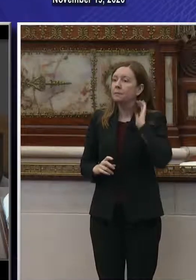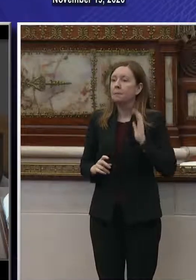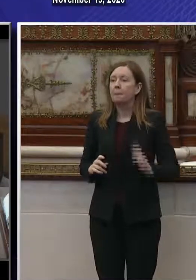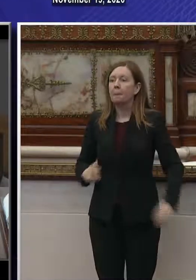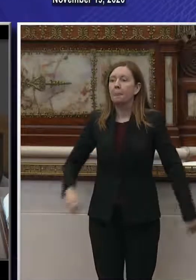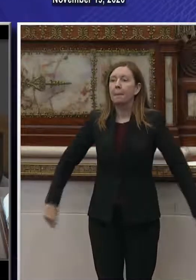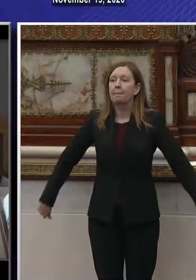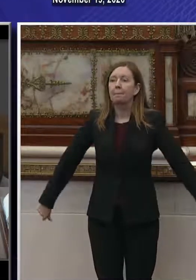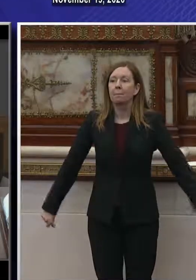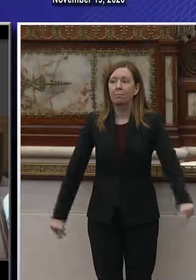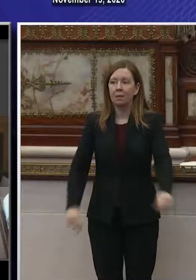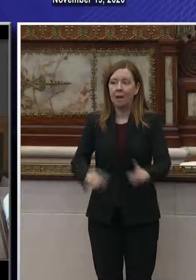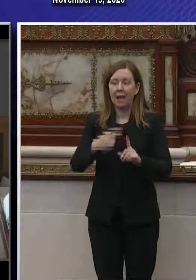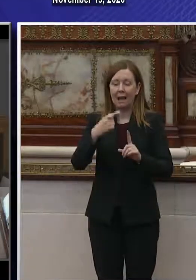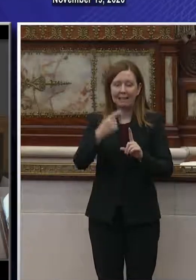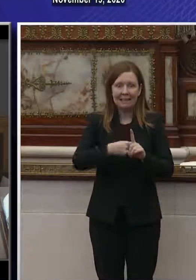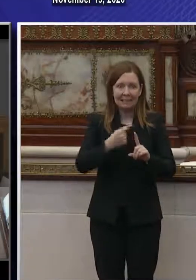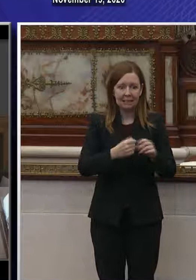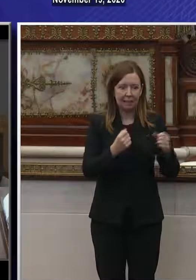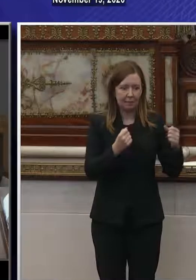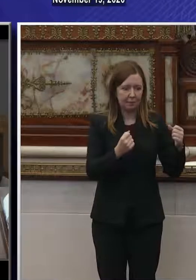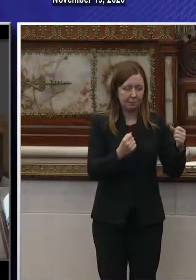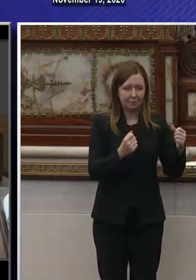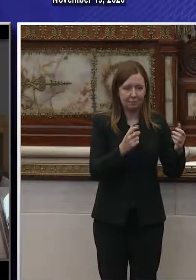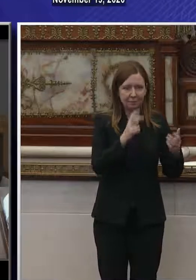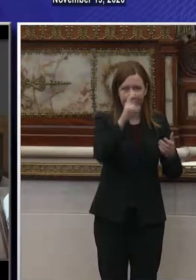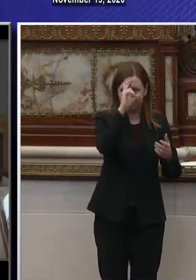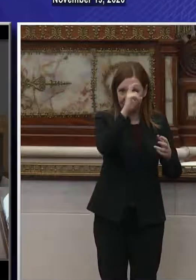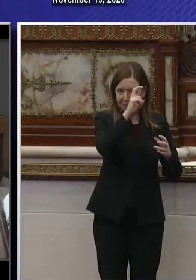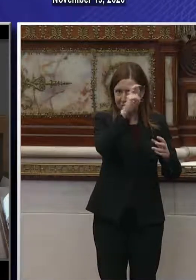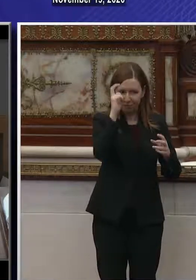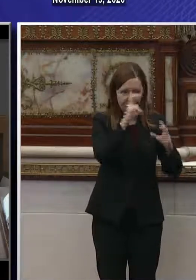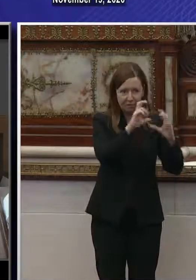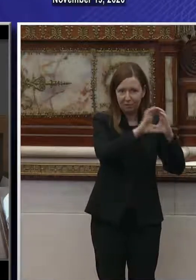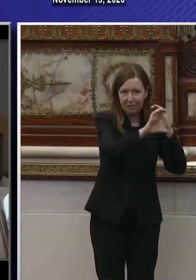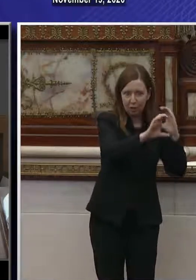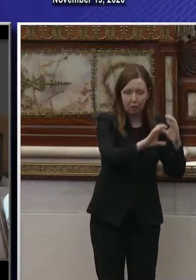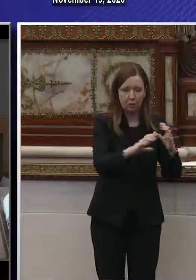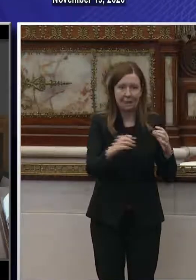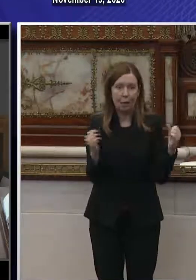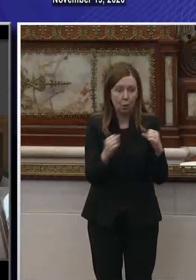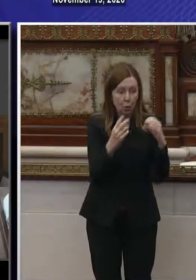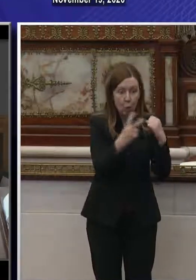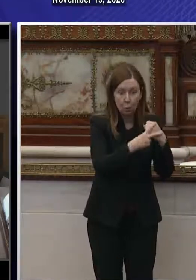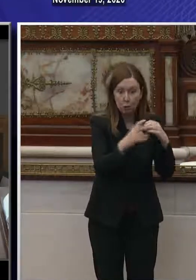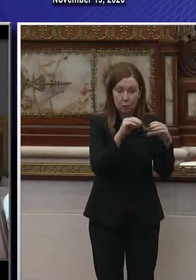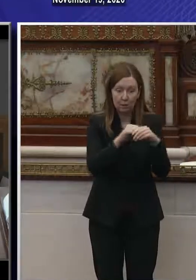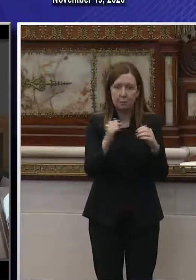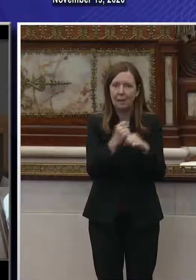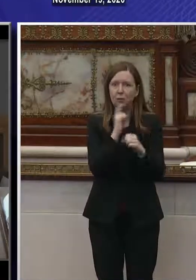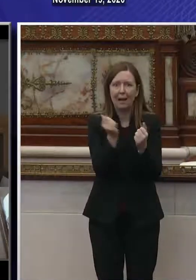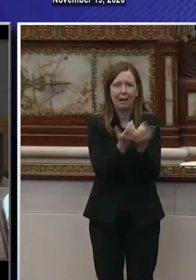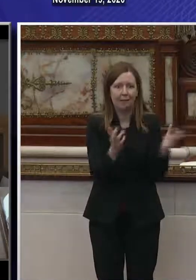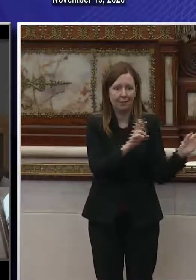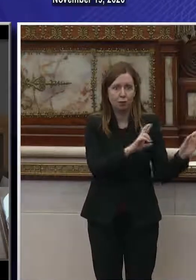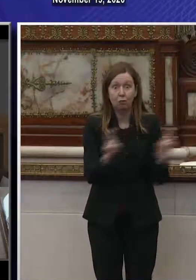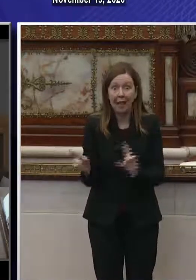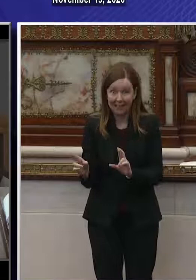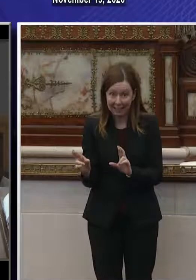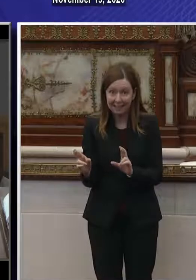leasing vehicles and cold storage and making sure that all of that stuff is ready for the vaccine to